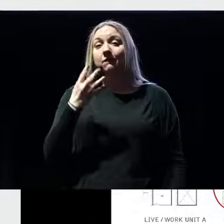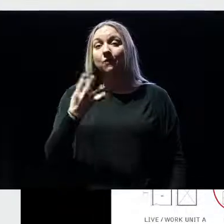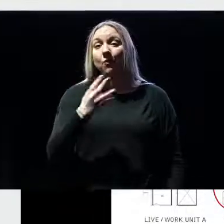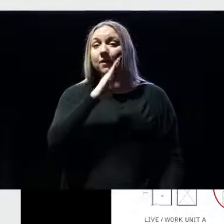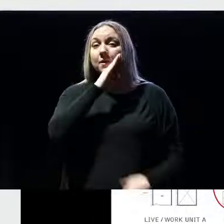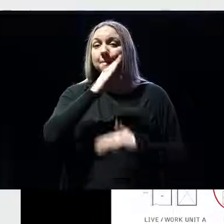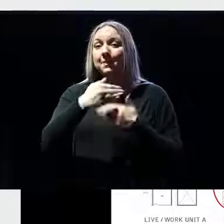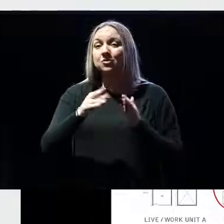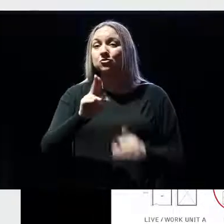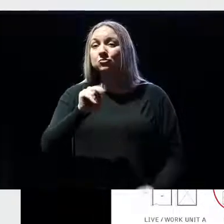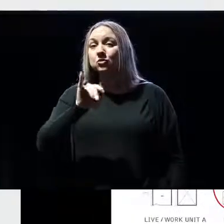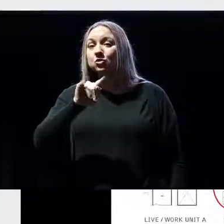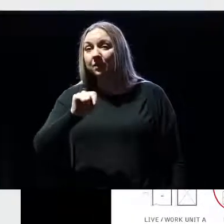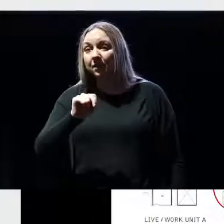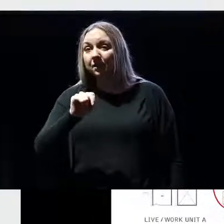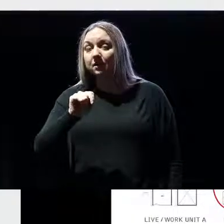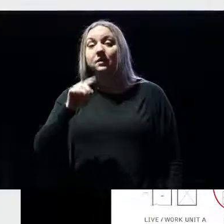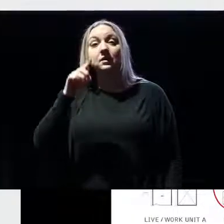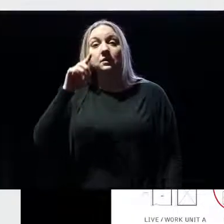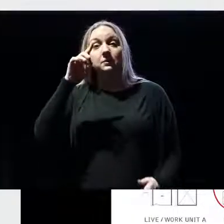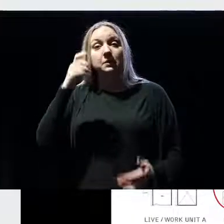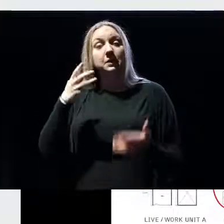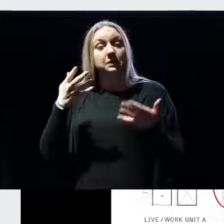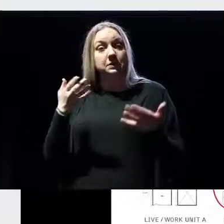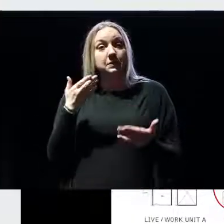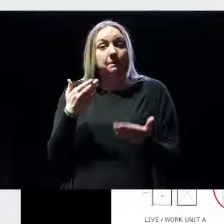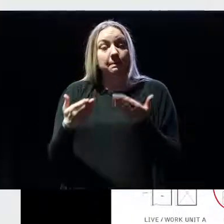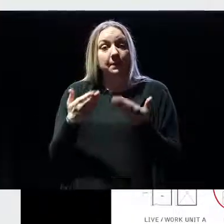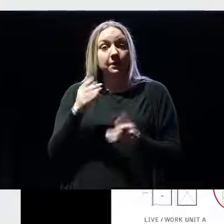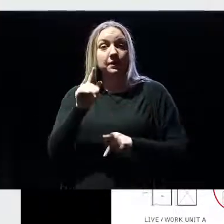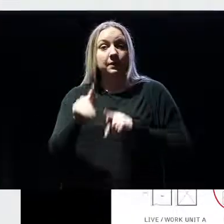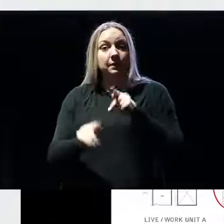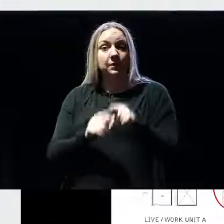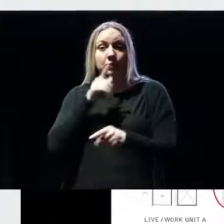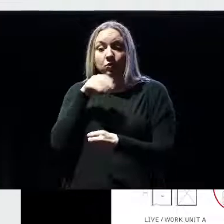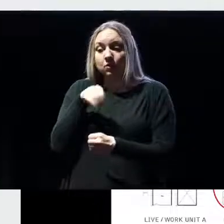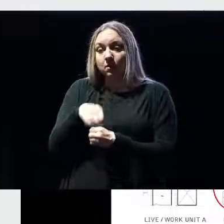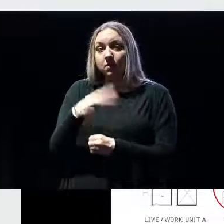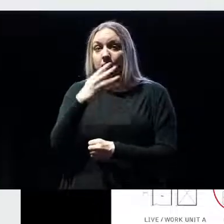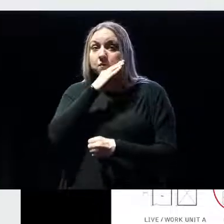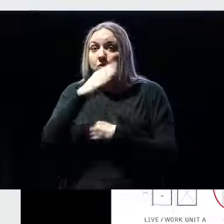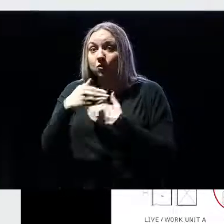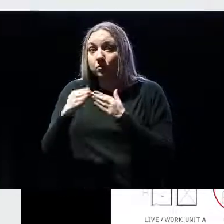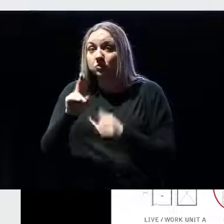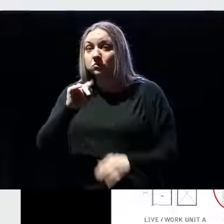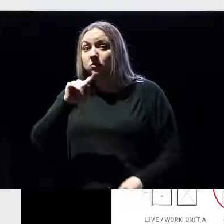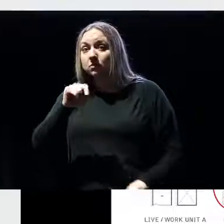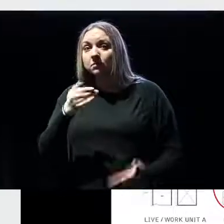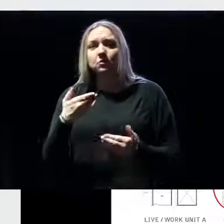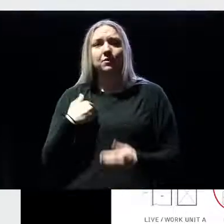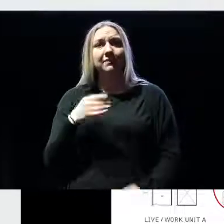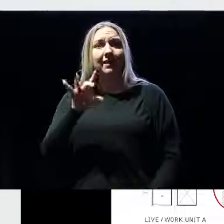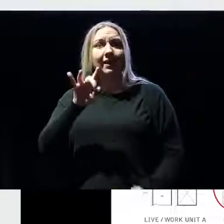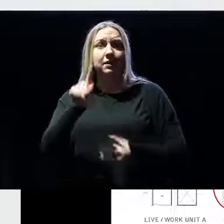with the idea that, for instance, a 4-bedroom unit could be, could have 8 people,